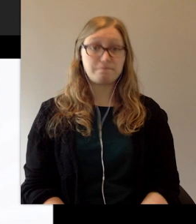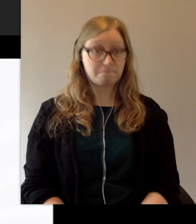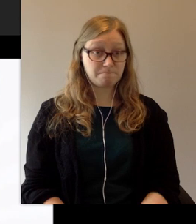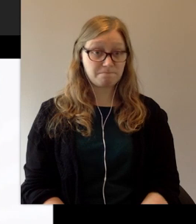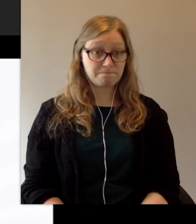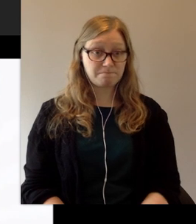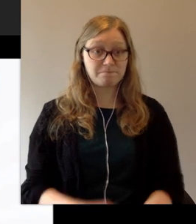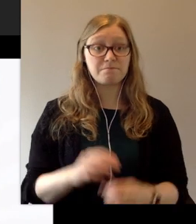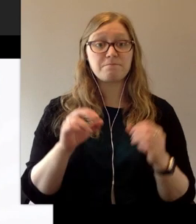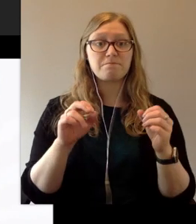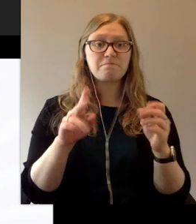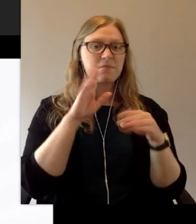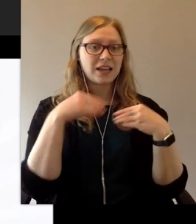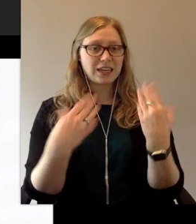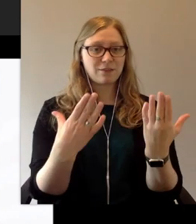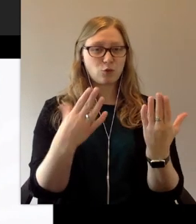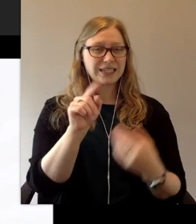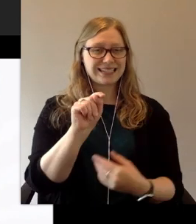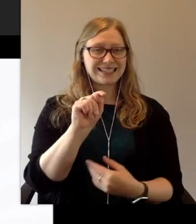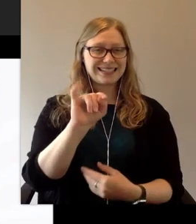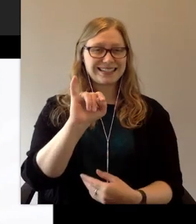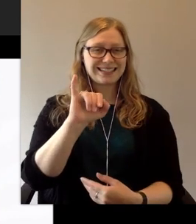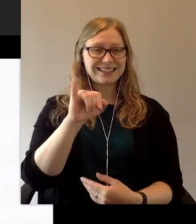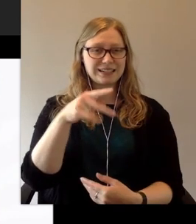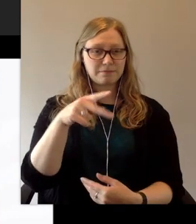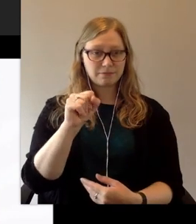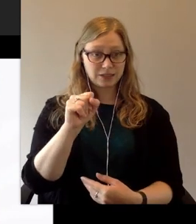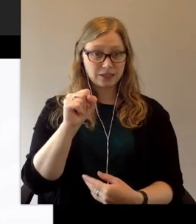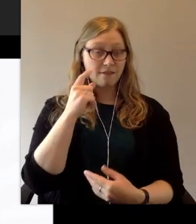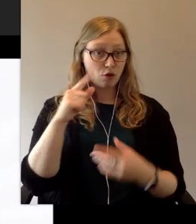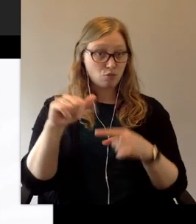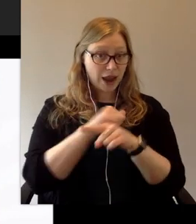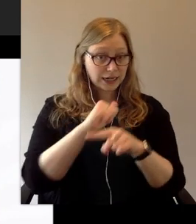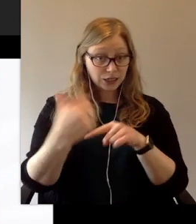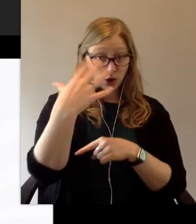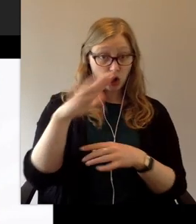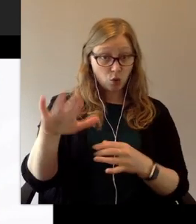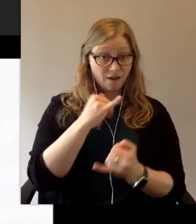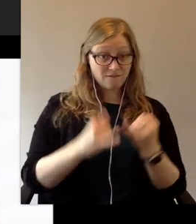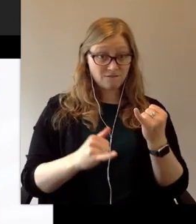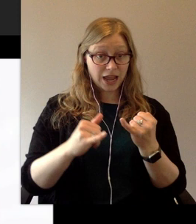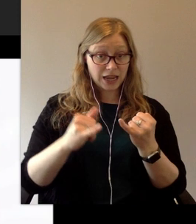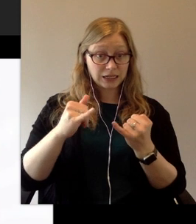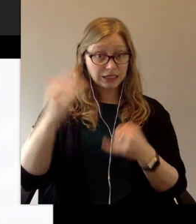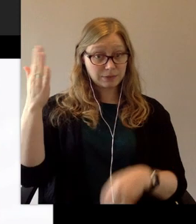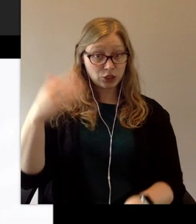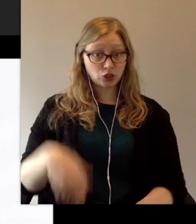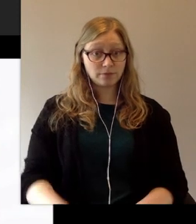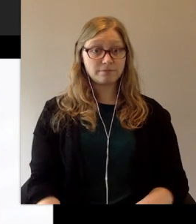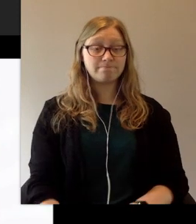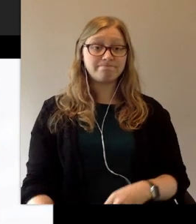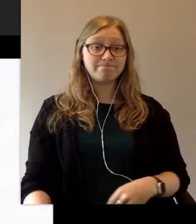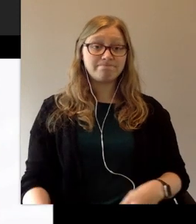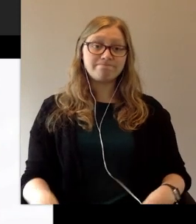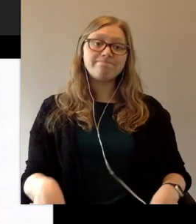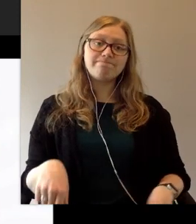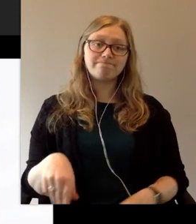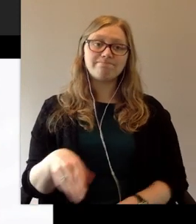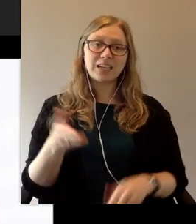Alright, we're going to give you some tips for practicing and recording your final speech. Okay? We would like you to stand